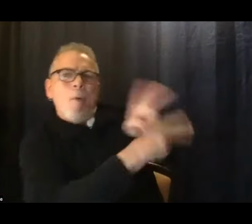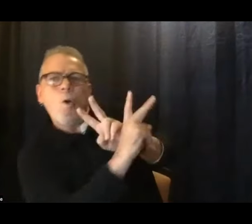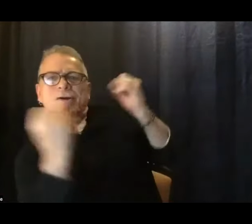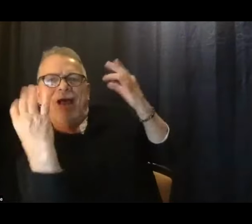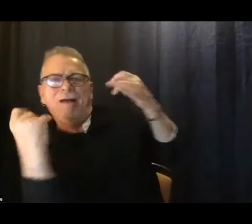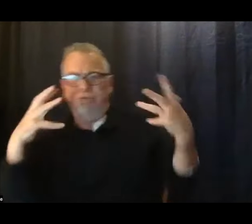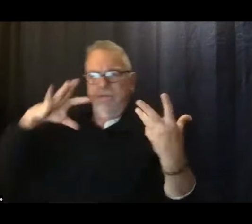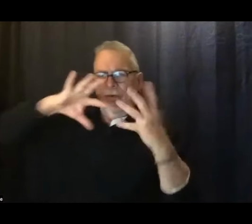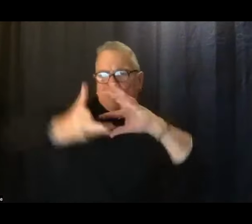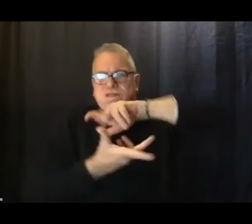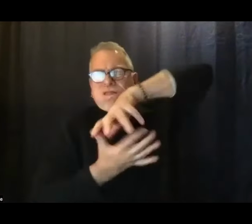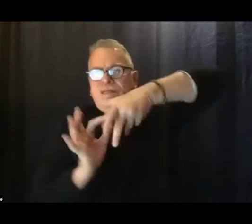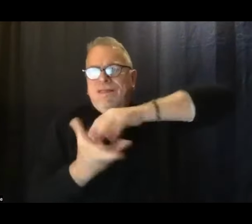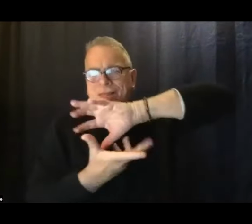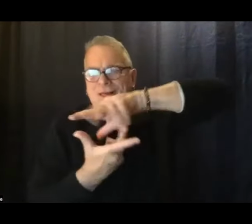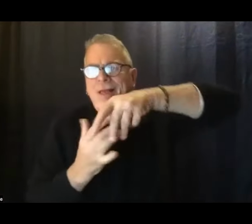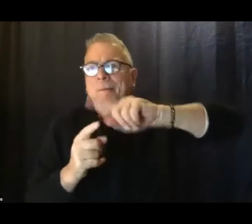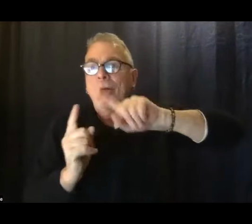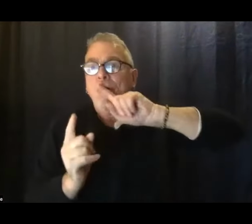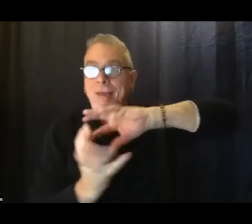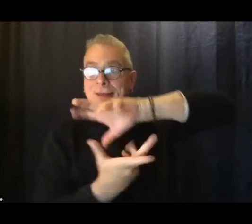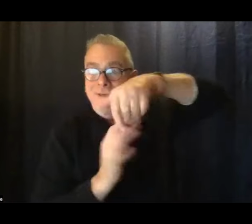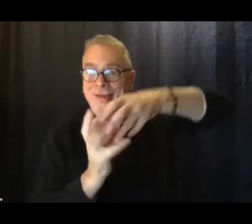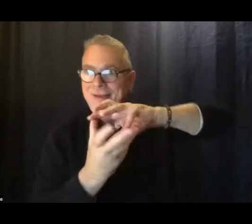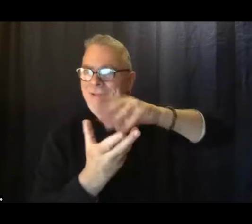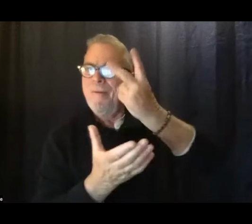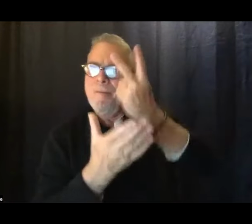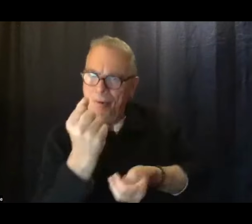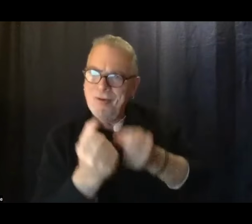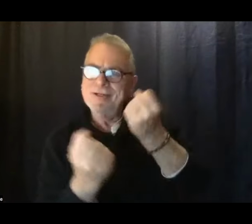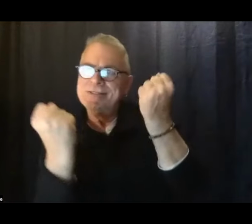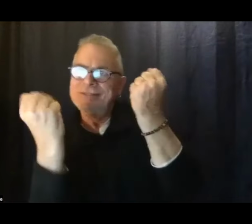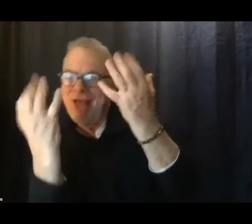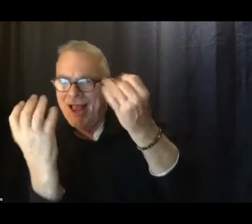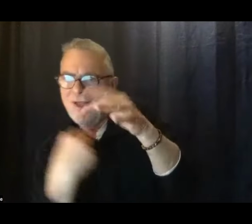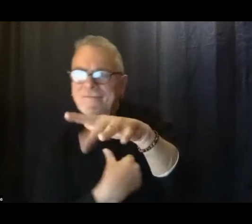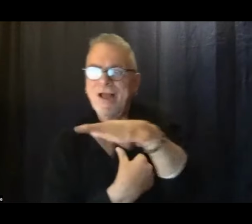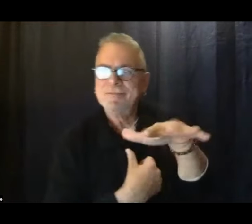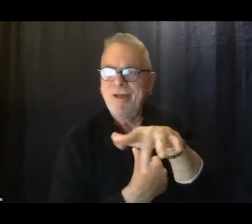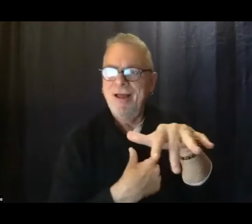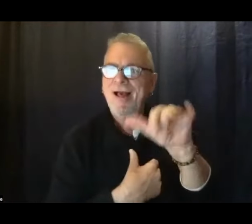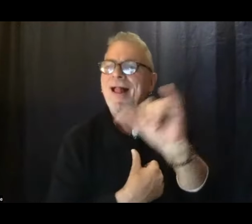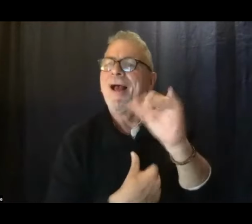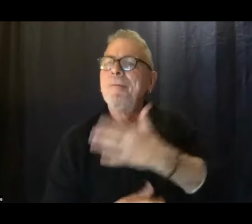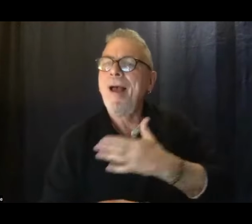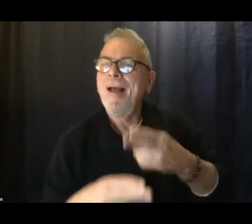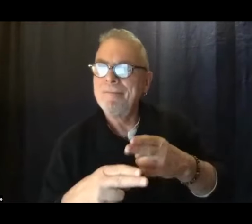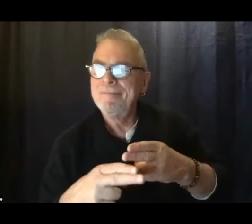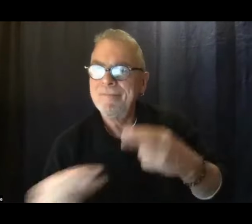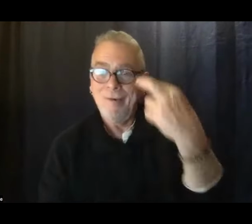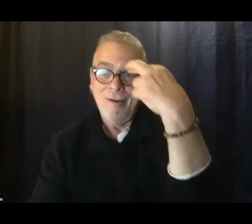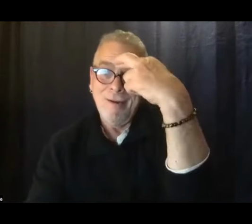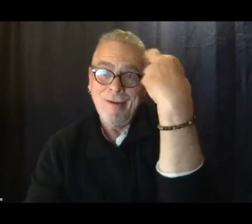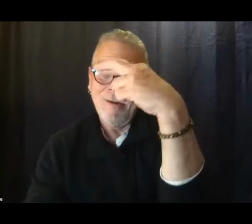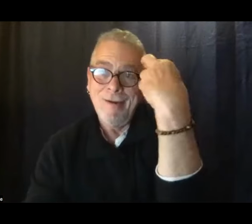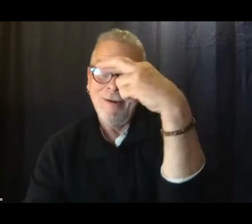a borrowed loan, right? It's maybe a sign that fingerspelling has become something that all of itself, all of its own. The word